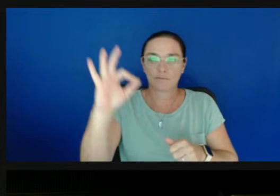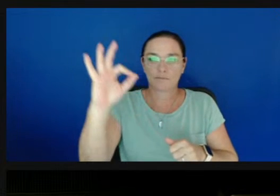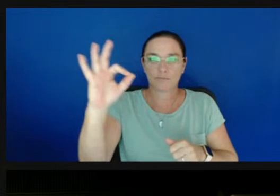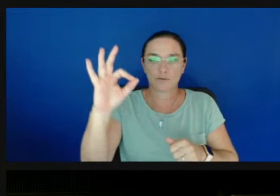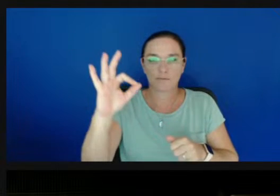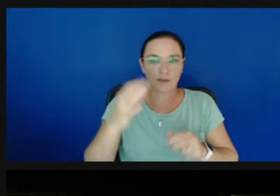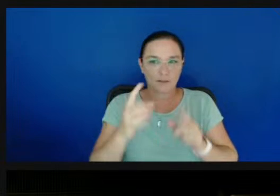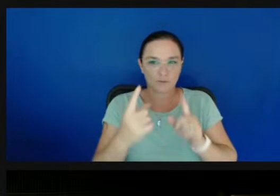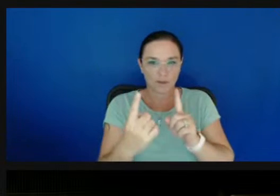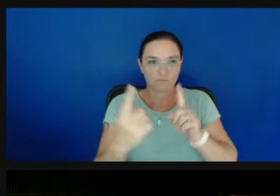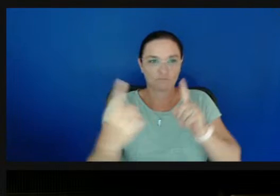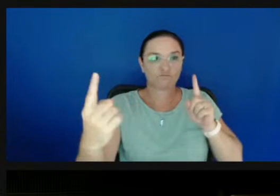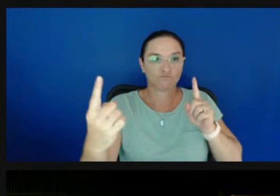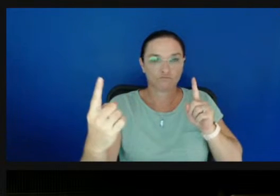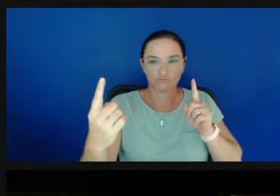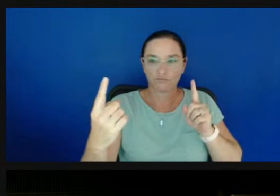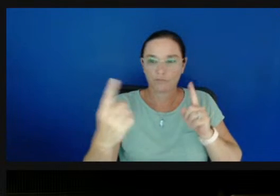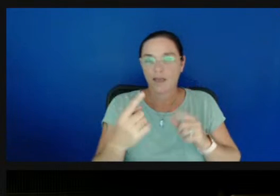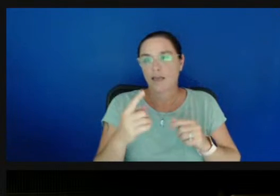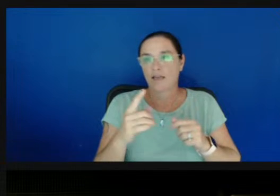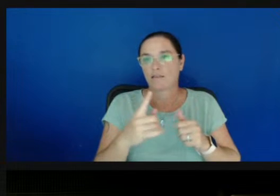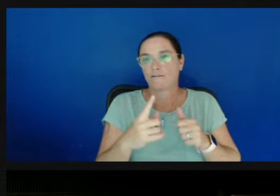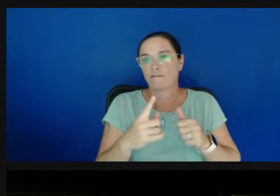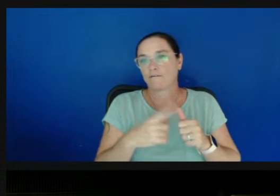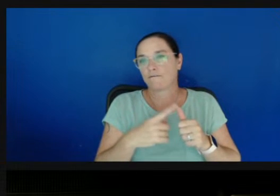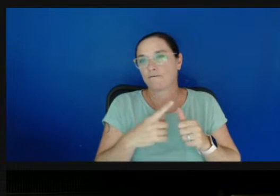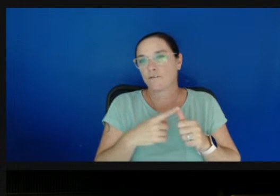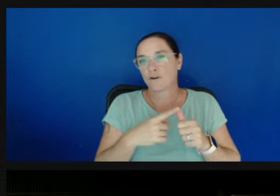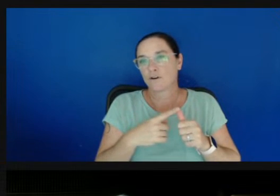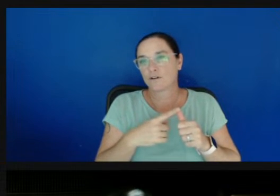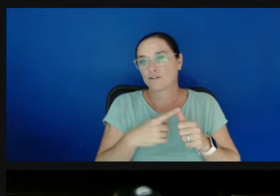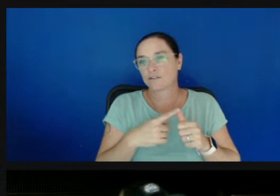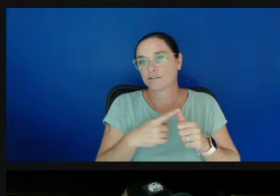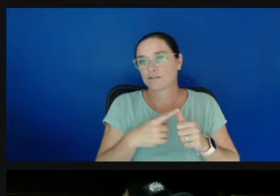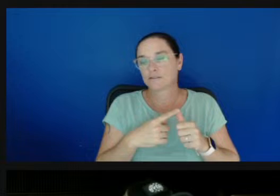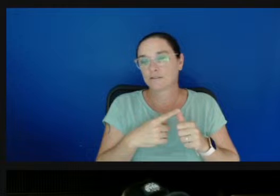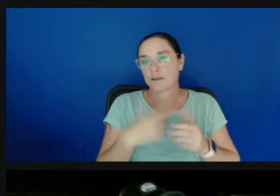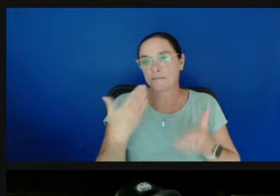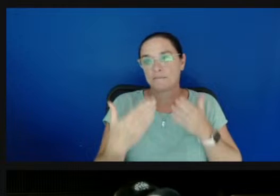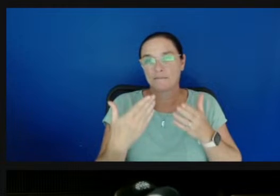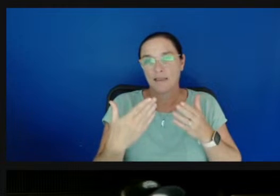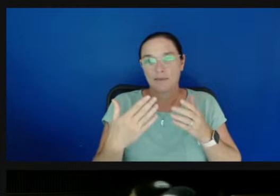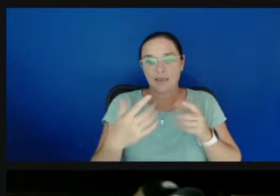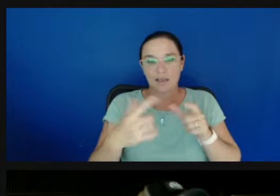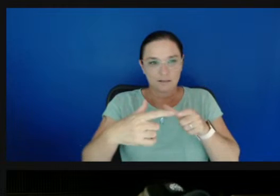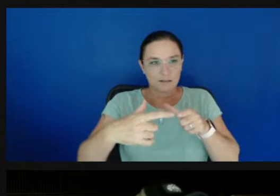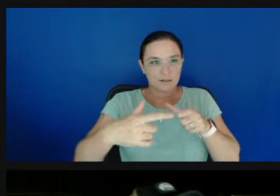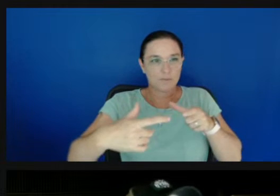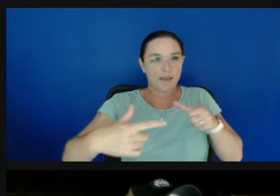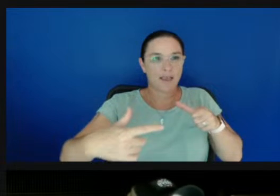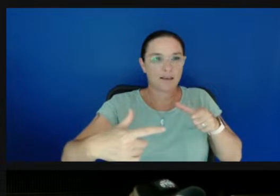here. And at first, it might be easy to get excited about this. Maybe it is expanding. We saw the tilt actually show Hawaiʻi inflating pretty